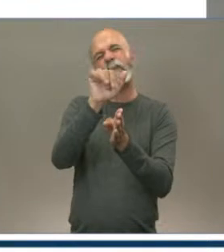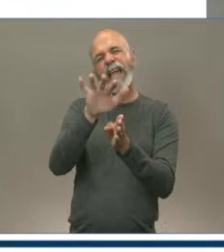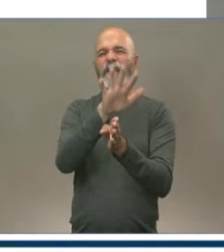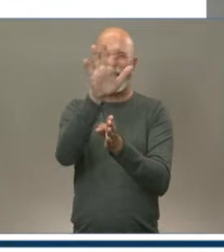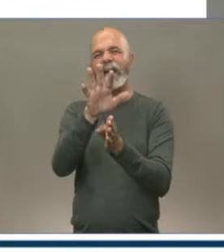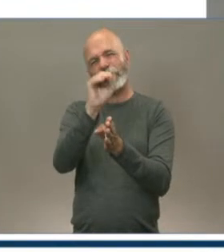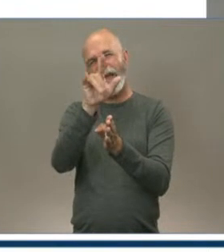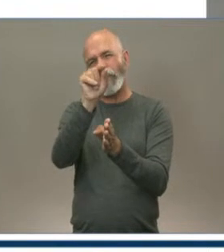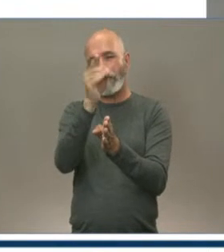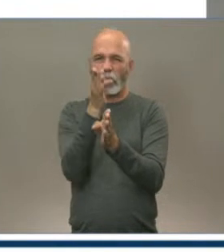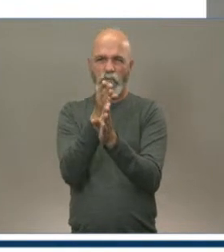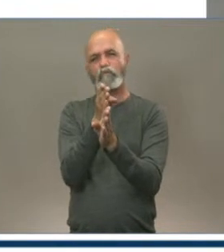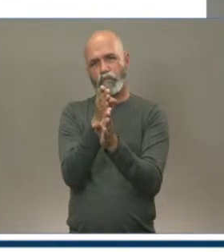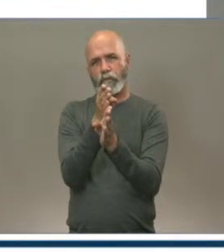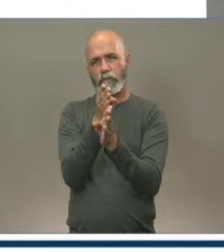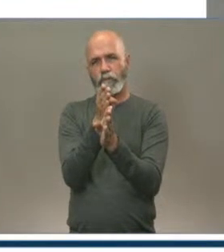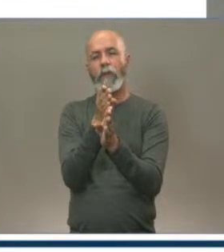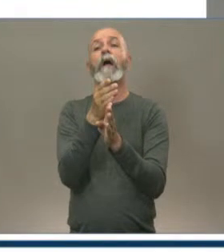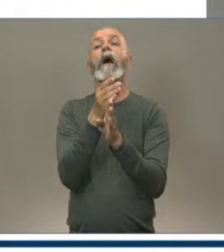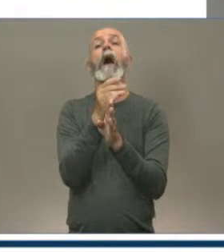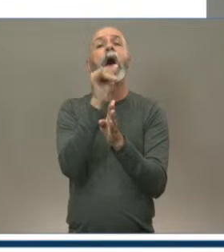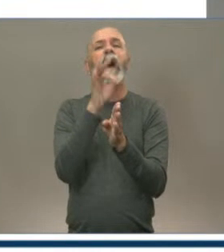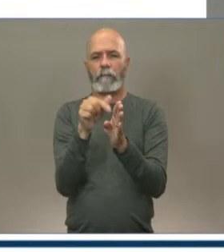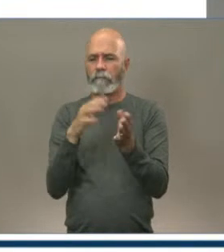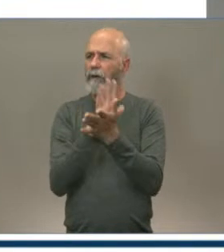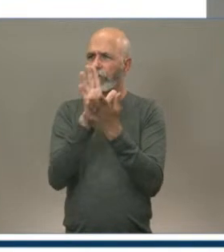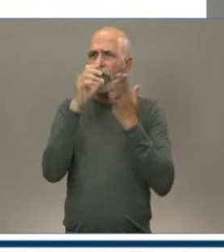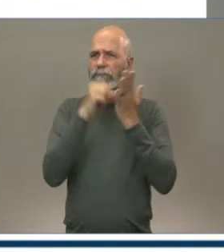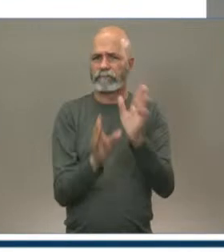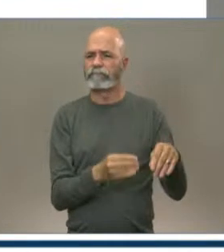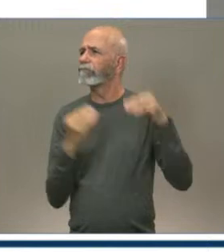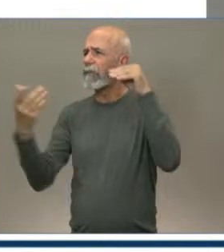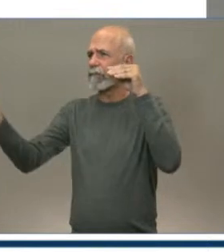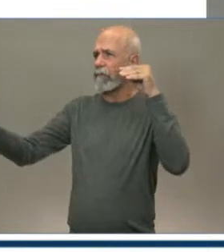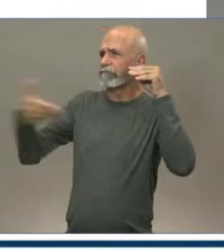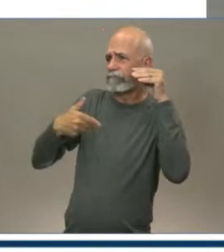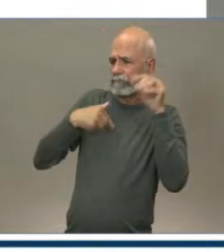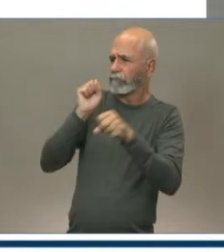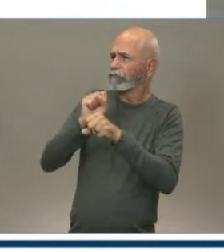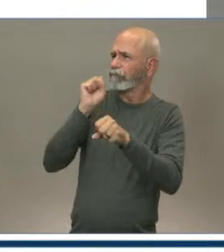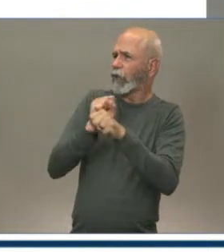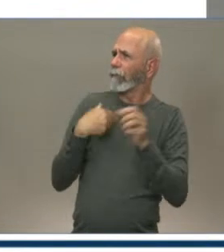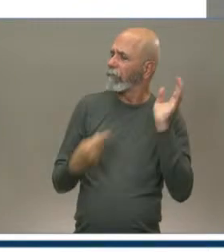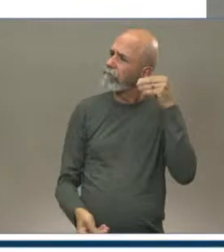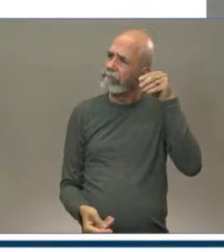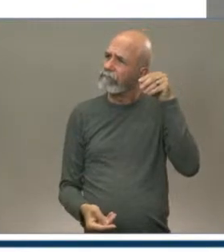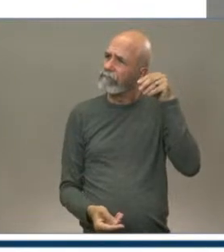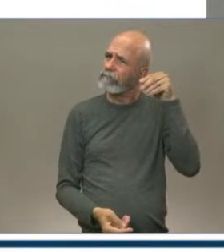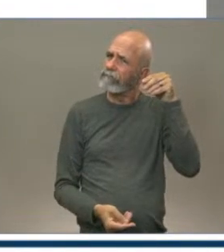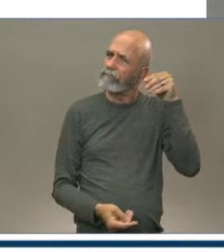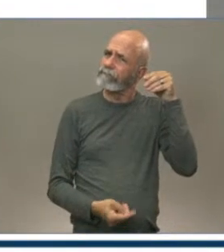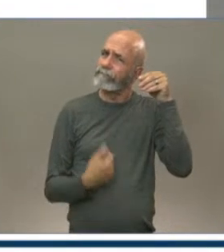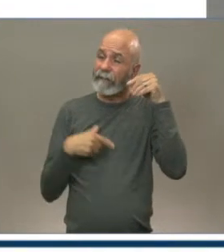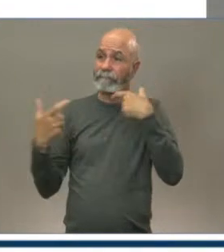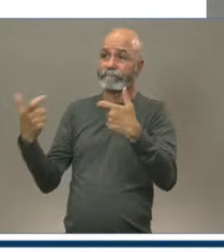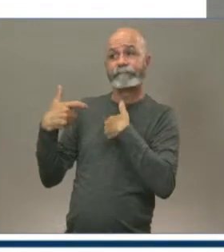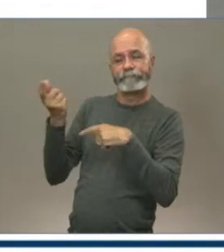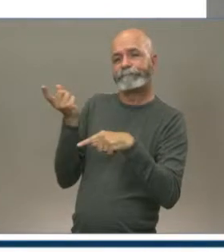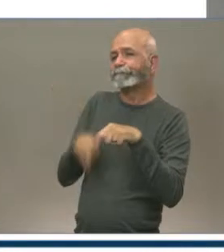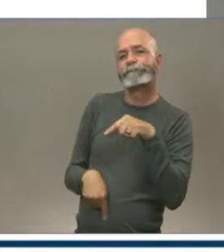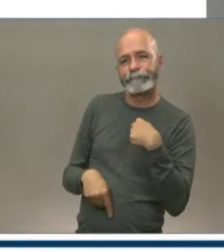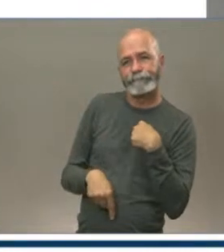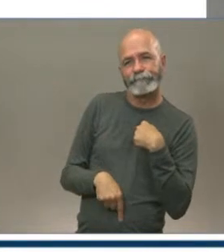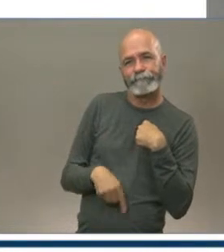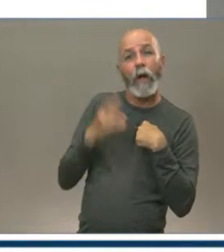of acceptance for new employment in Nova Scotia and the work cannot be done virtually or your start date cannot be